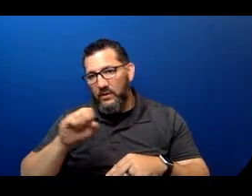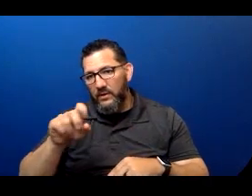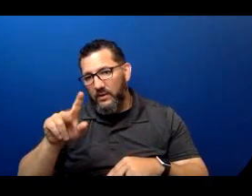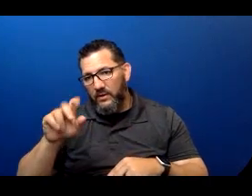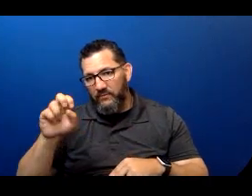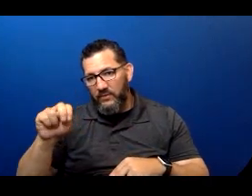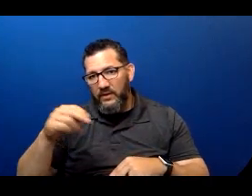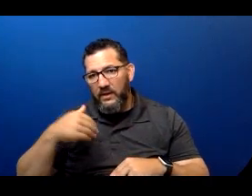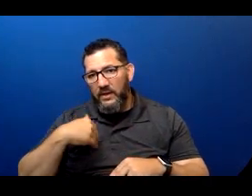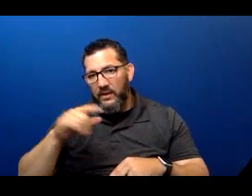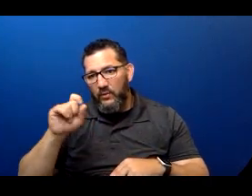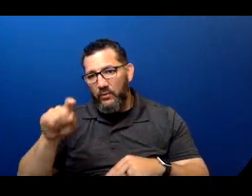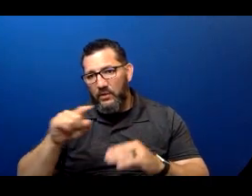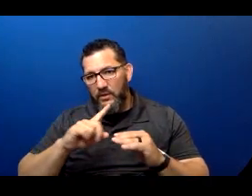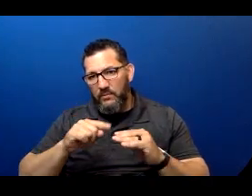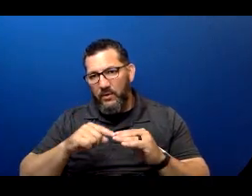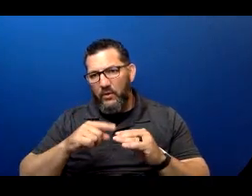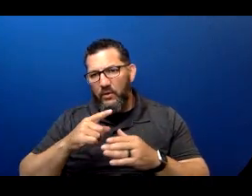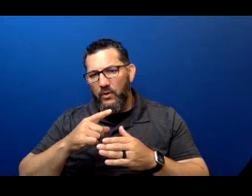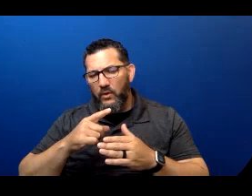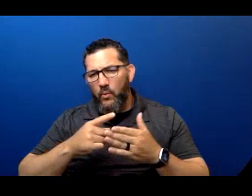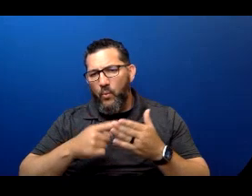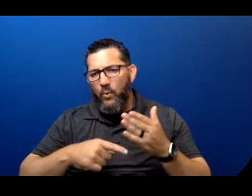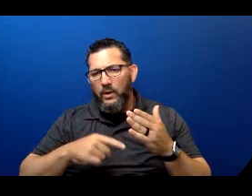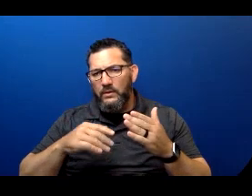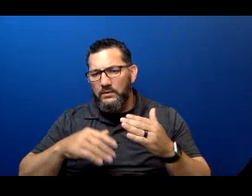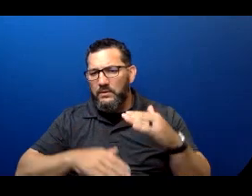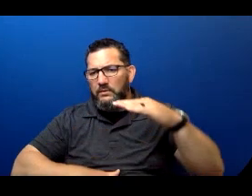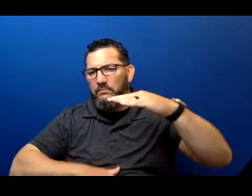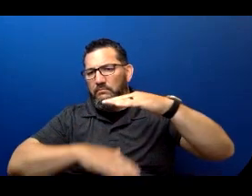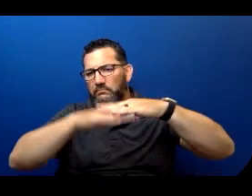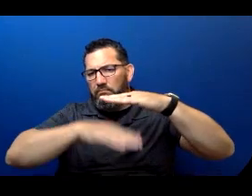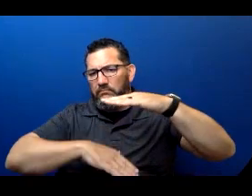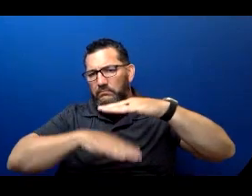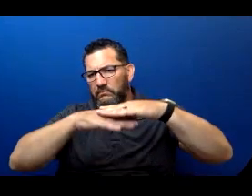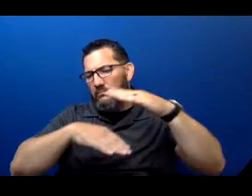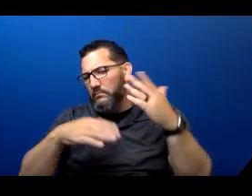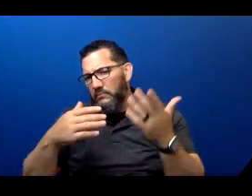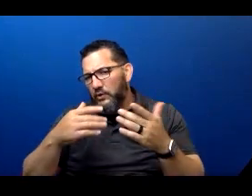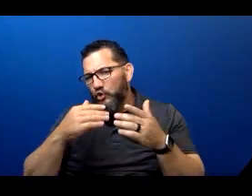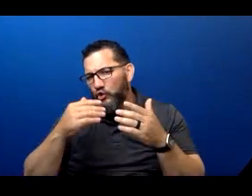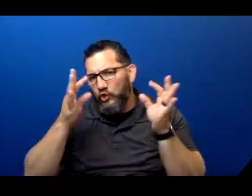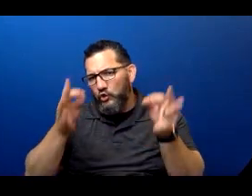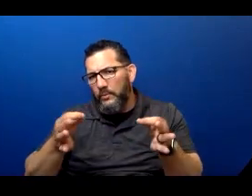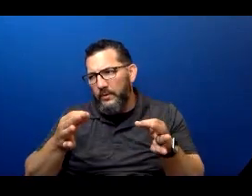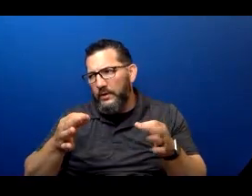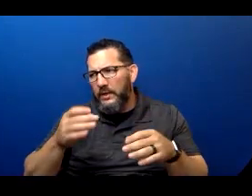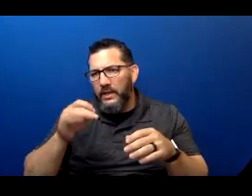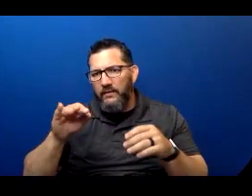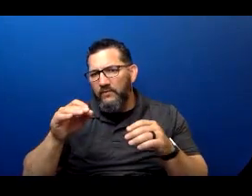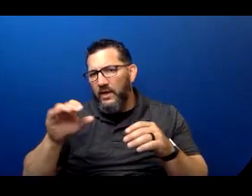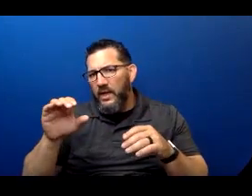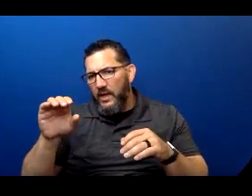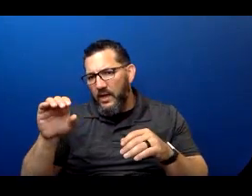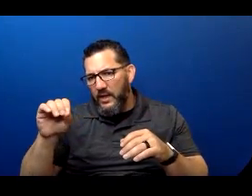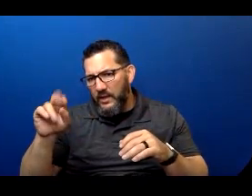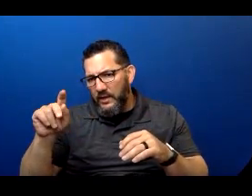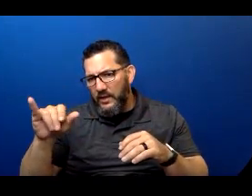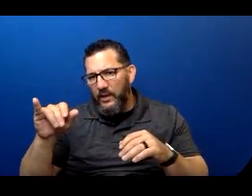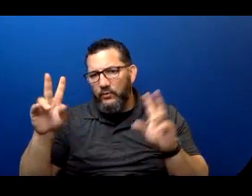had a question about what the threshold is considered to determine whether or not a county is